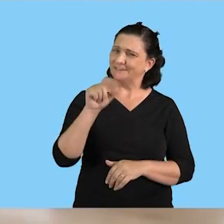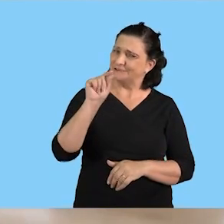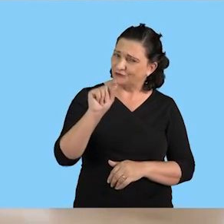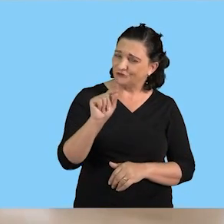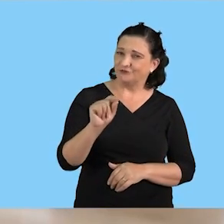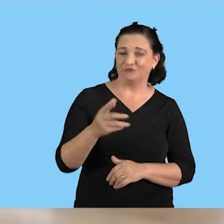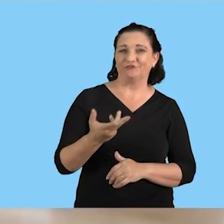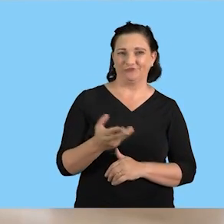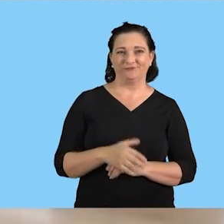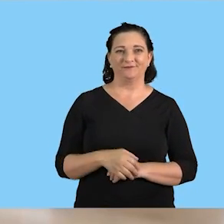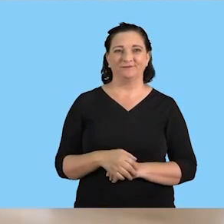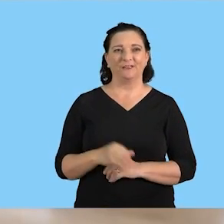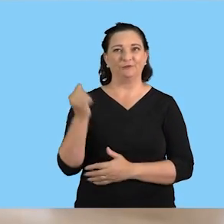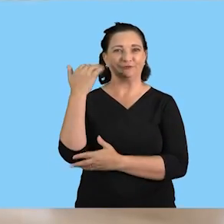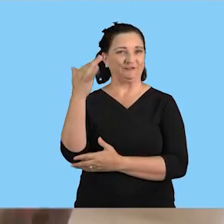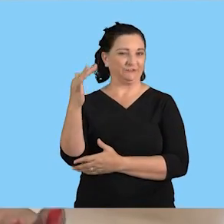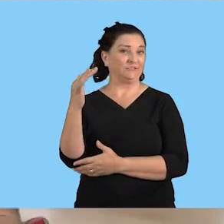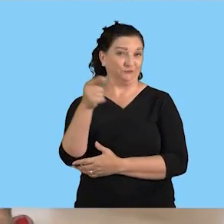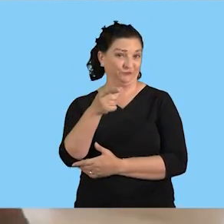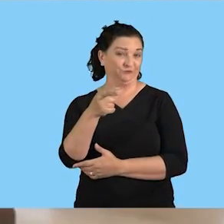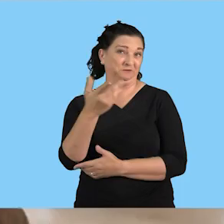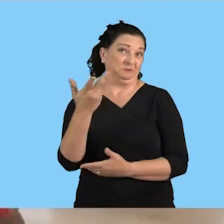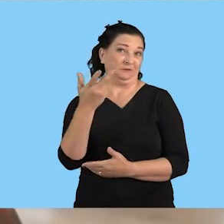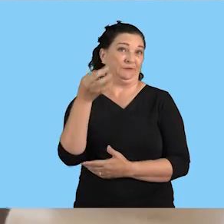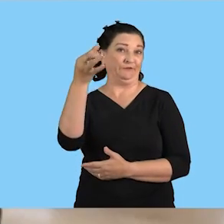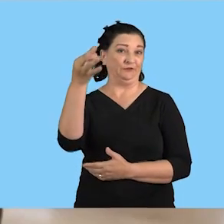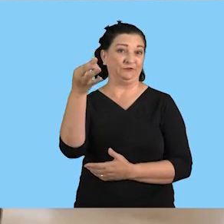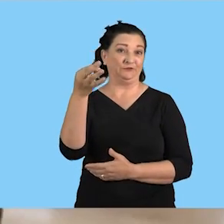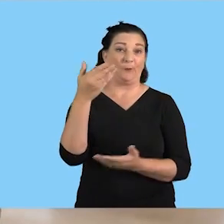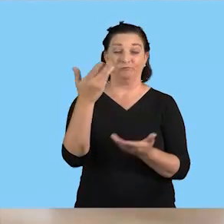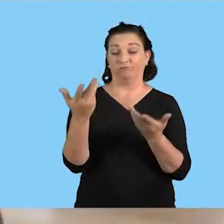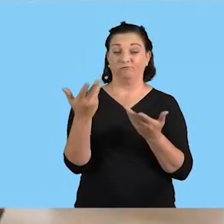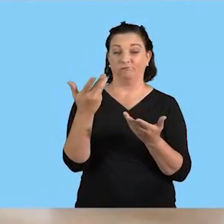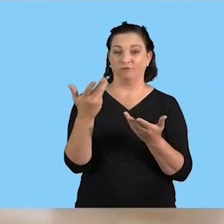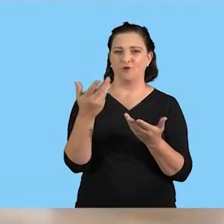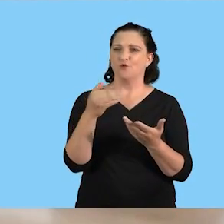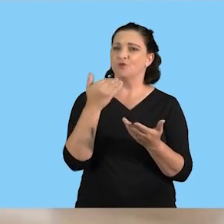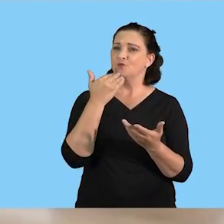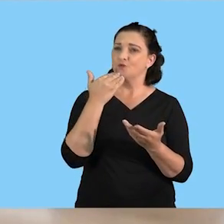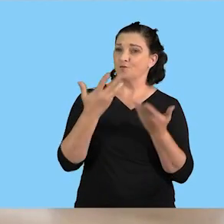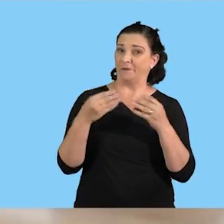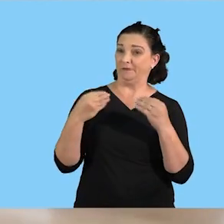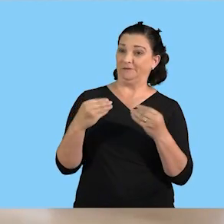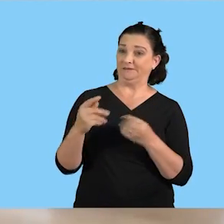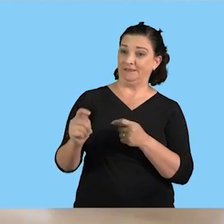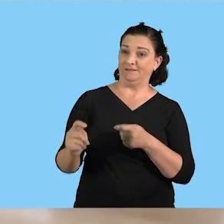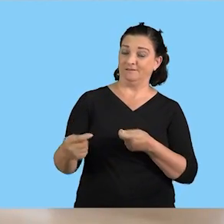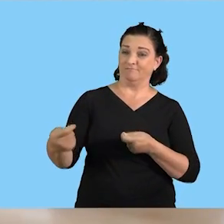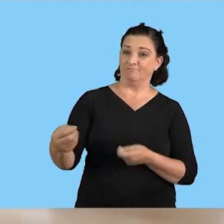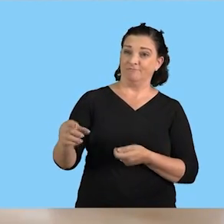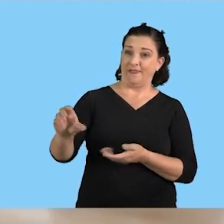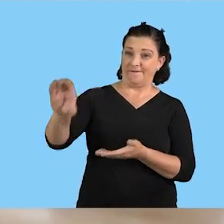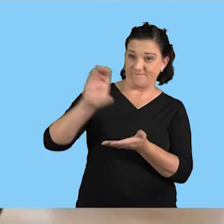it's very interesting, because you'll be presenting at some point, presenting to your potential investors maybe, you never